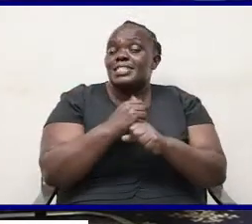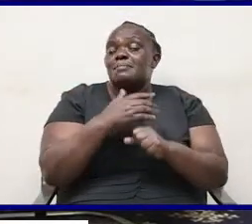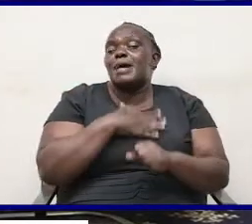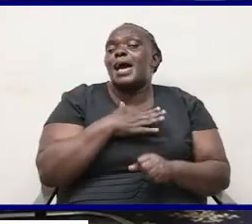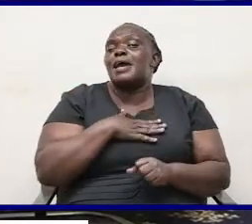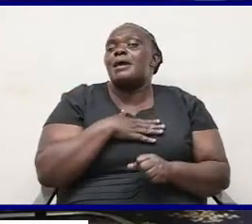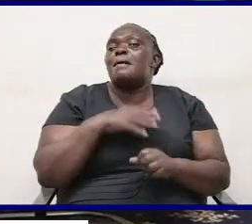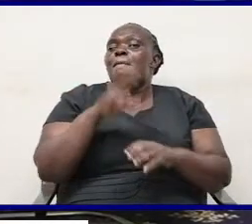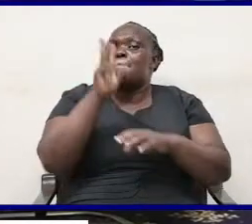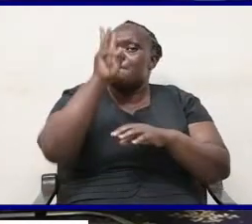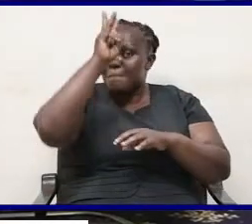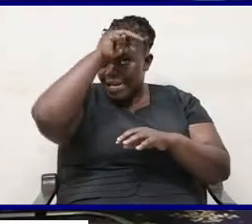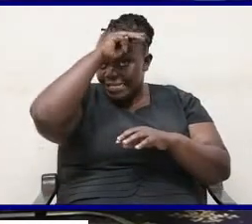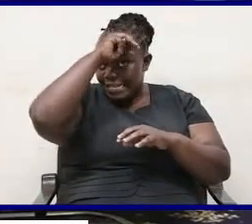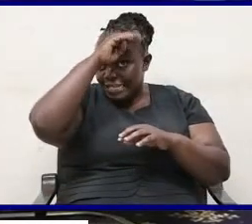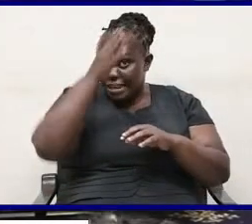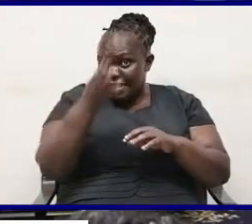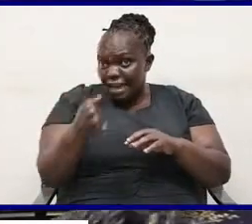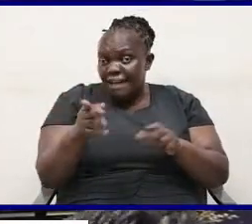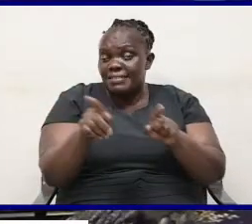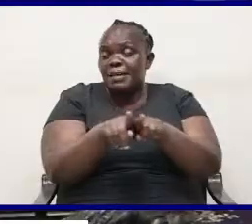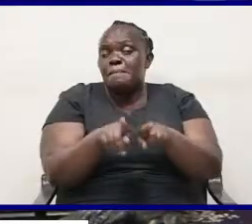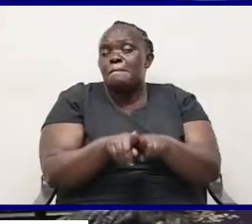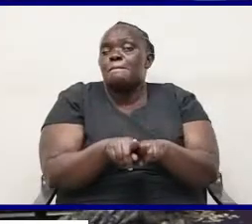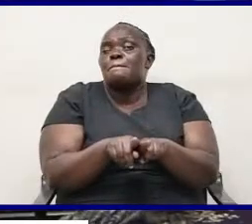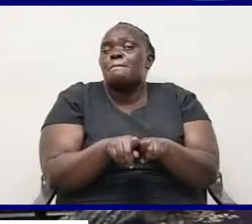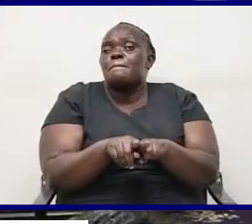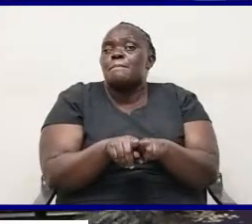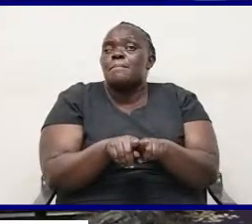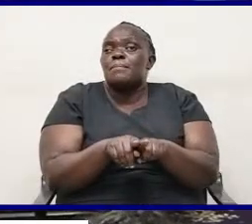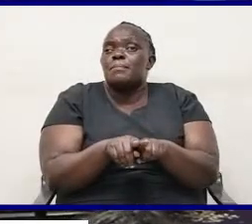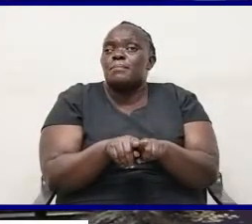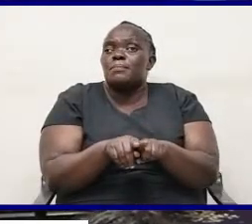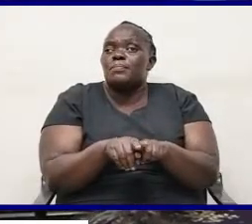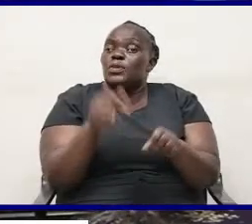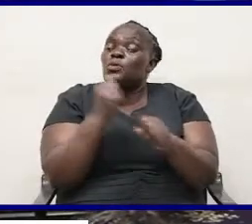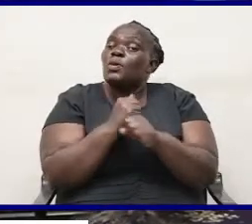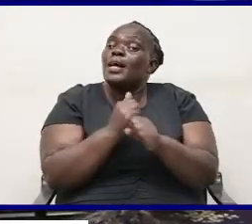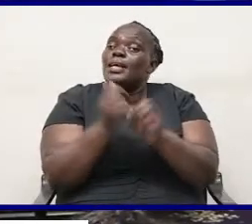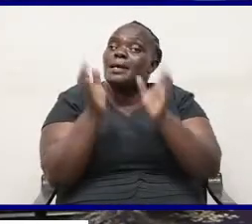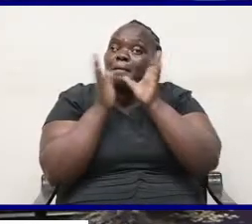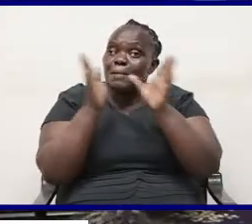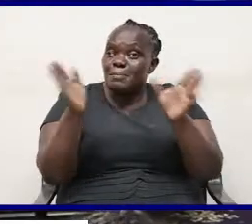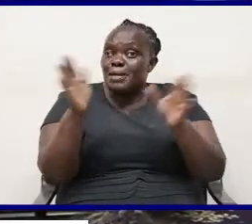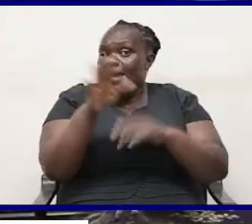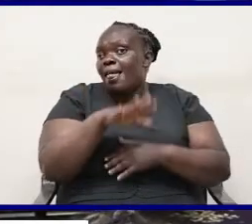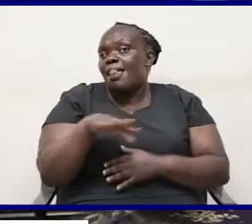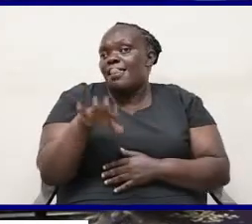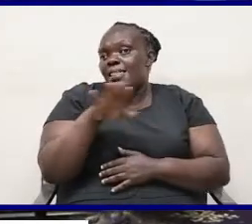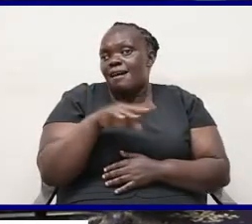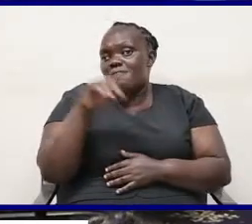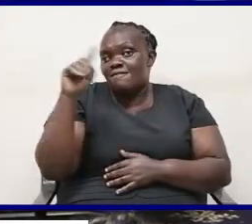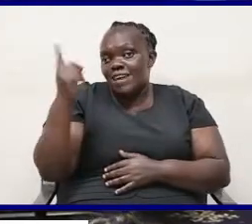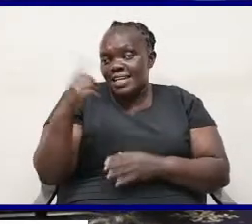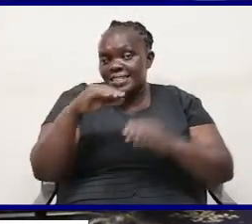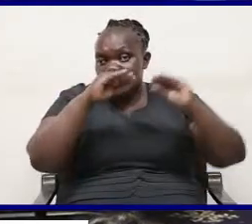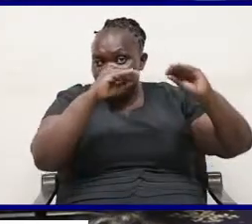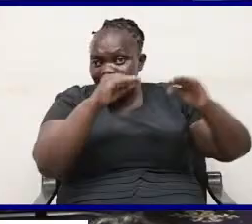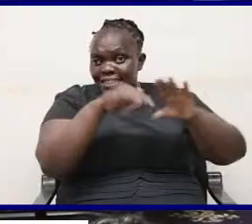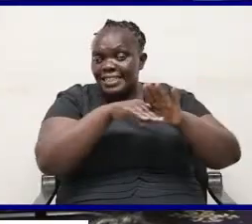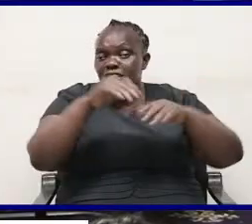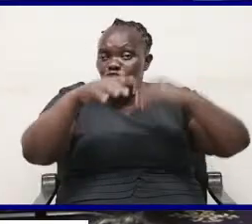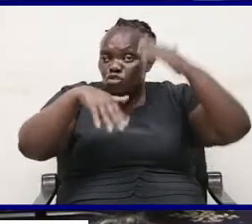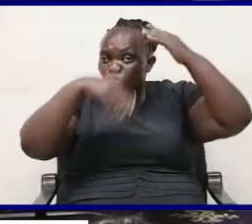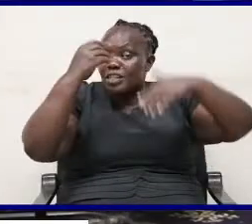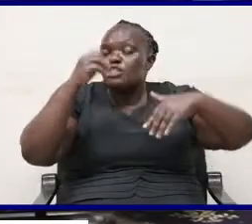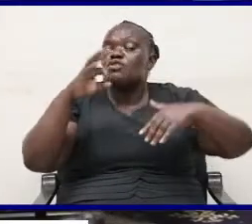my master's there, and then of course did a stint working in the public sector, first teaching at the University